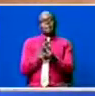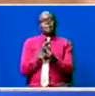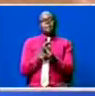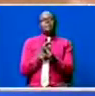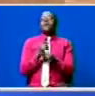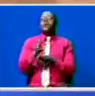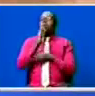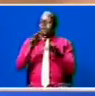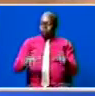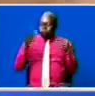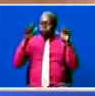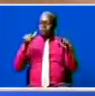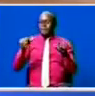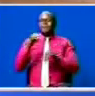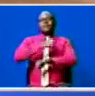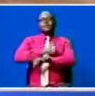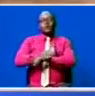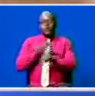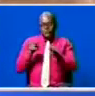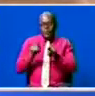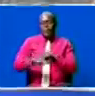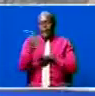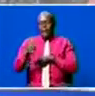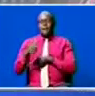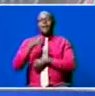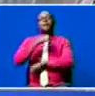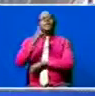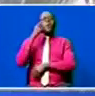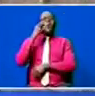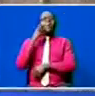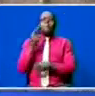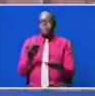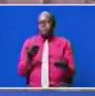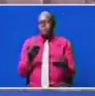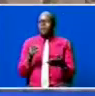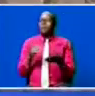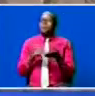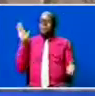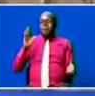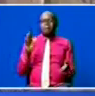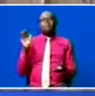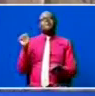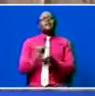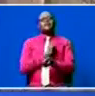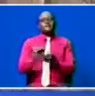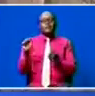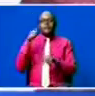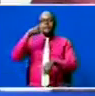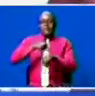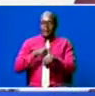have invaded this school just as it has the neighboring homesteads, worse off hitting at the oddest